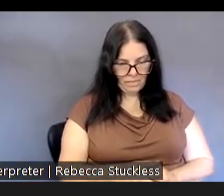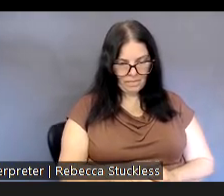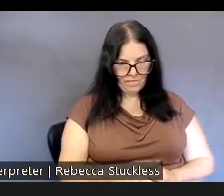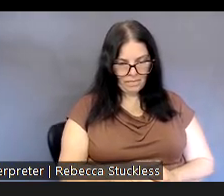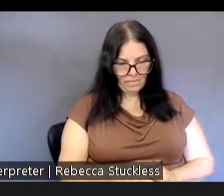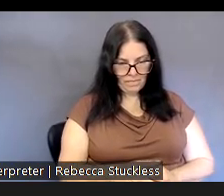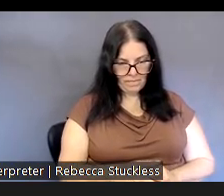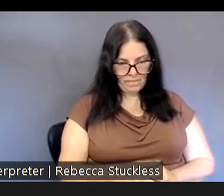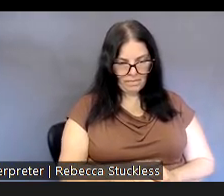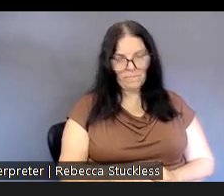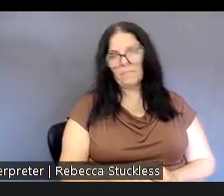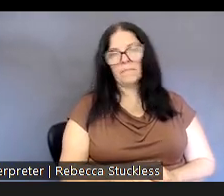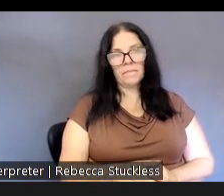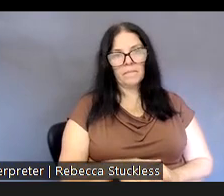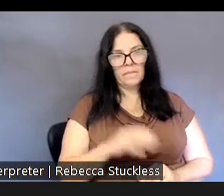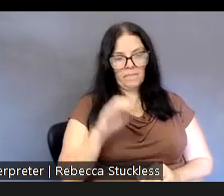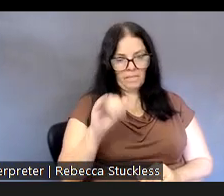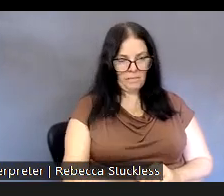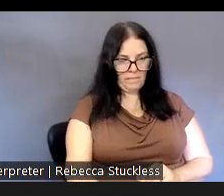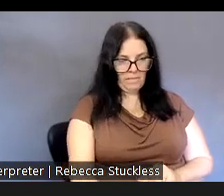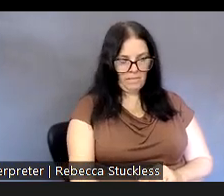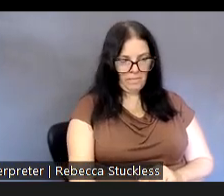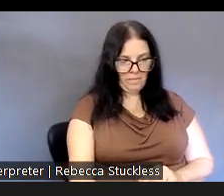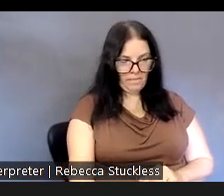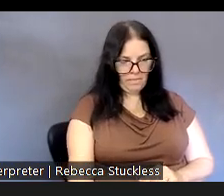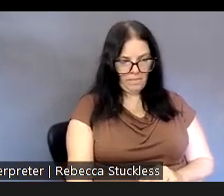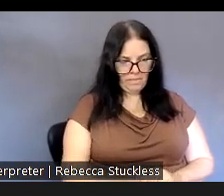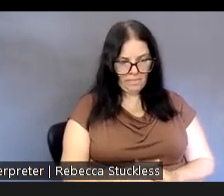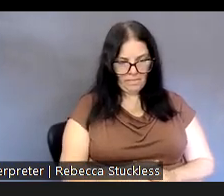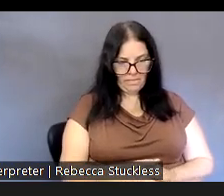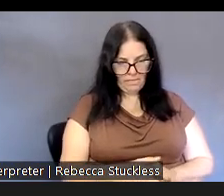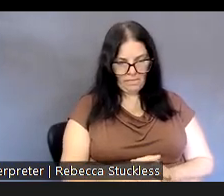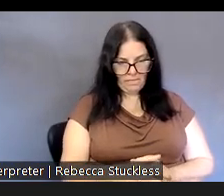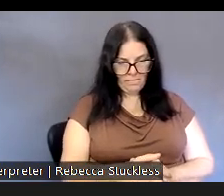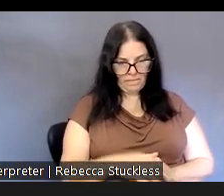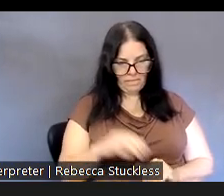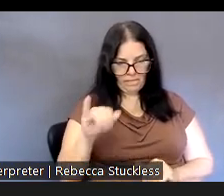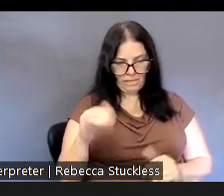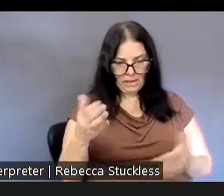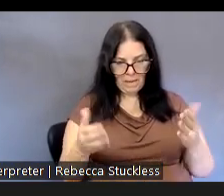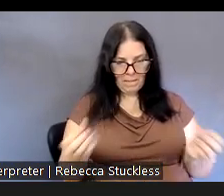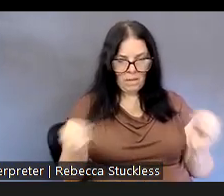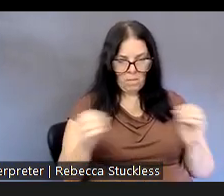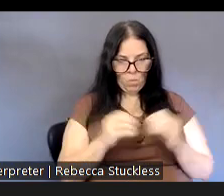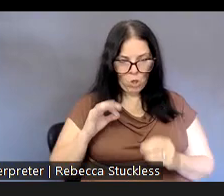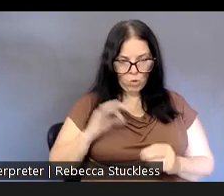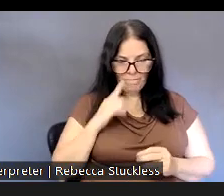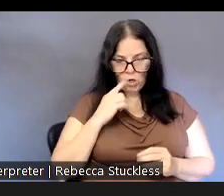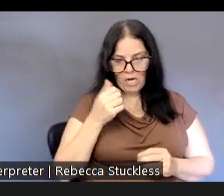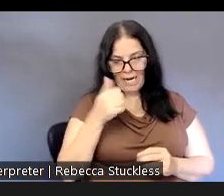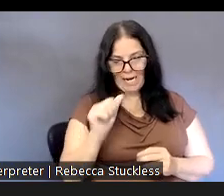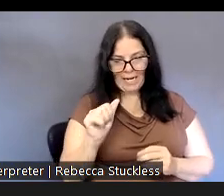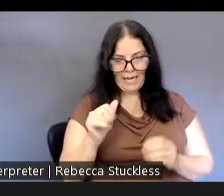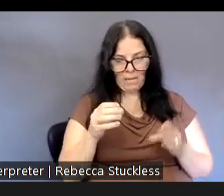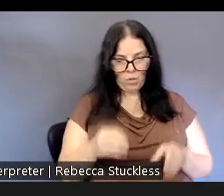Each addresses a different aspect of the whole person, and each might be more useful for any given person at a